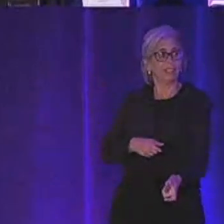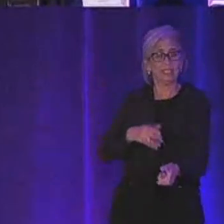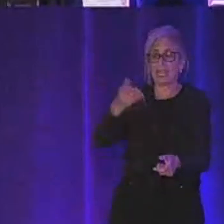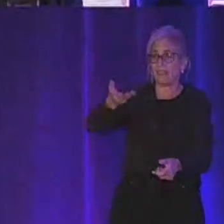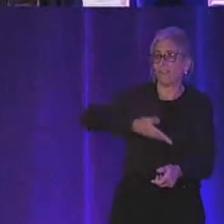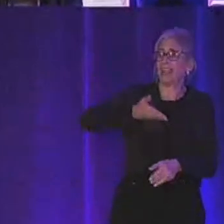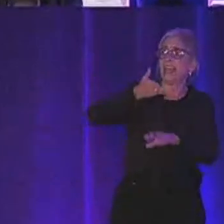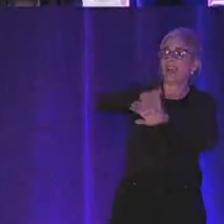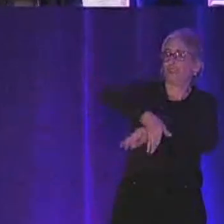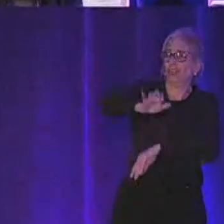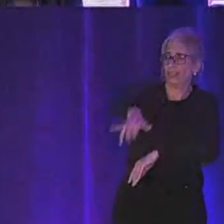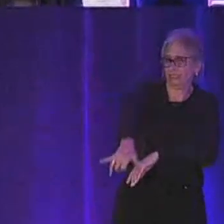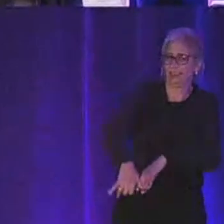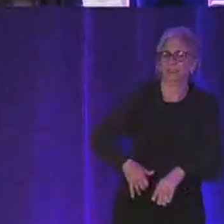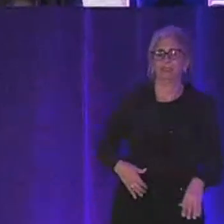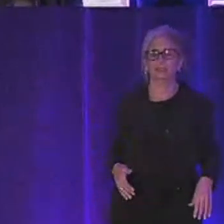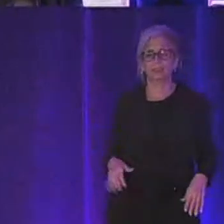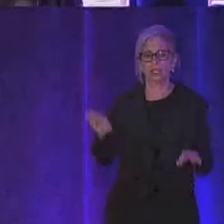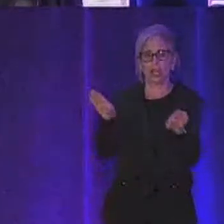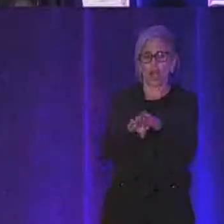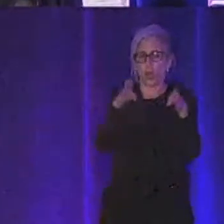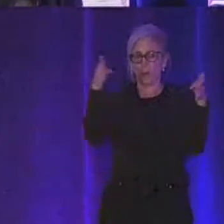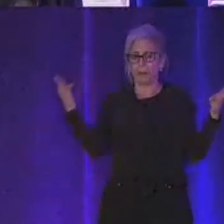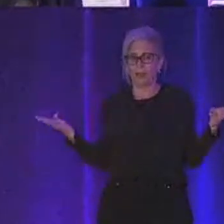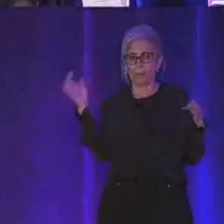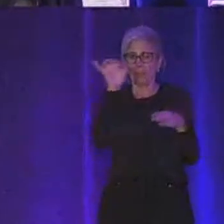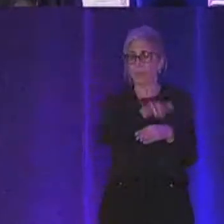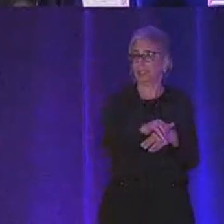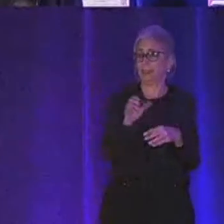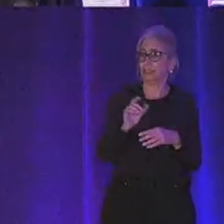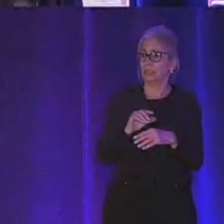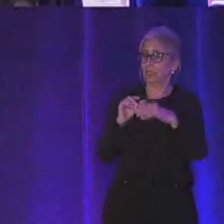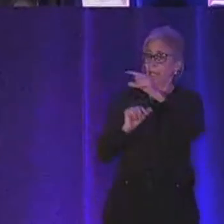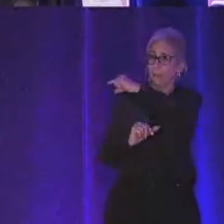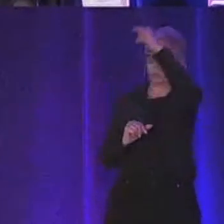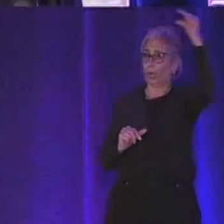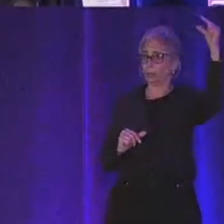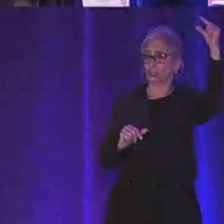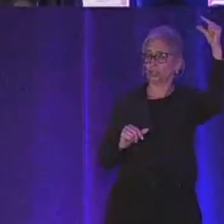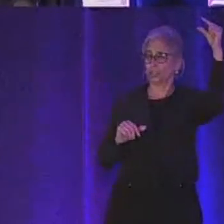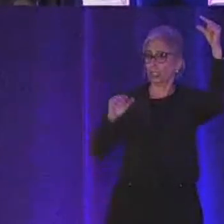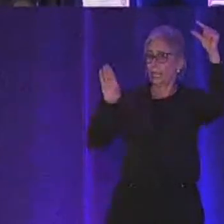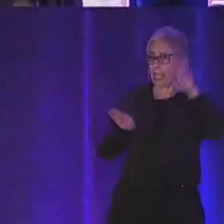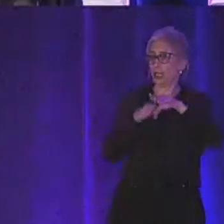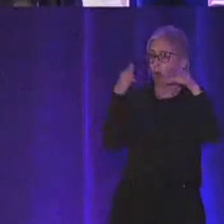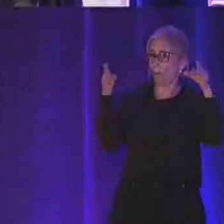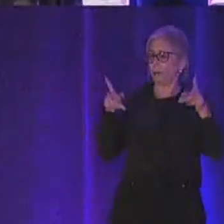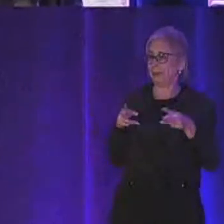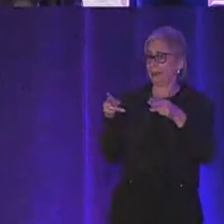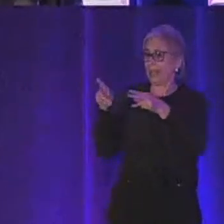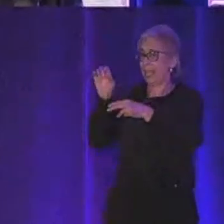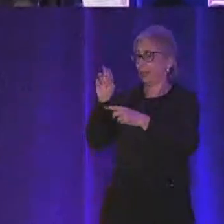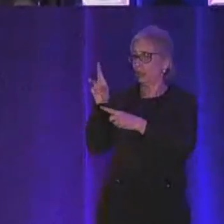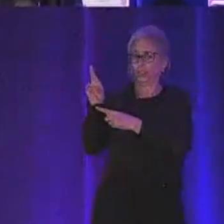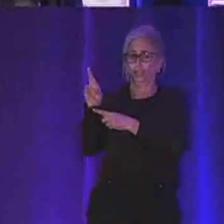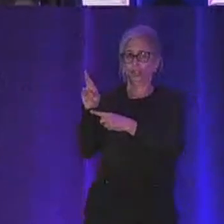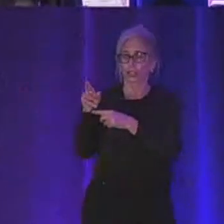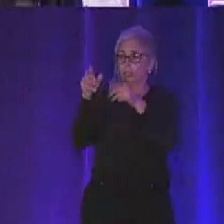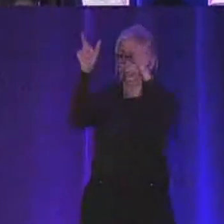after. We're going to open up the browser, and we'll open the editor. And what we'll do is a little bit of split screen